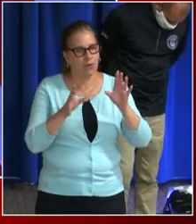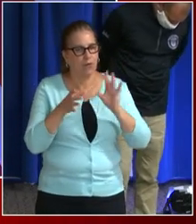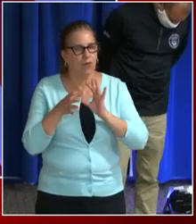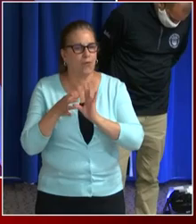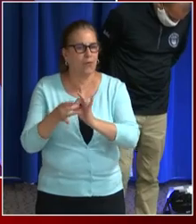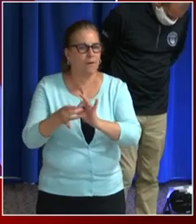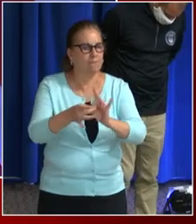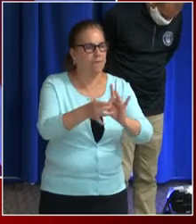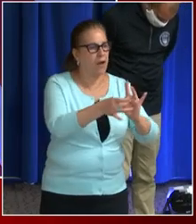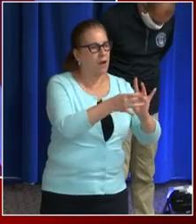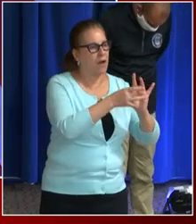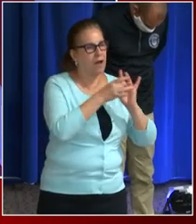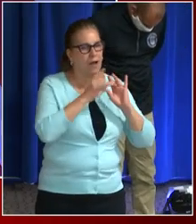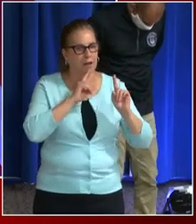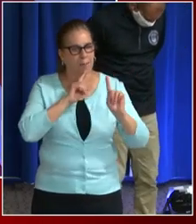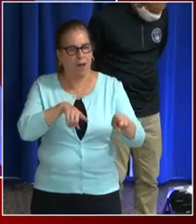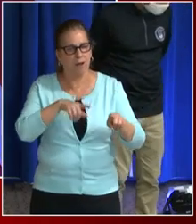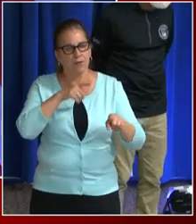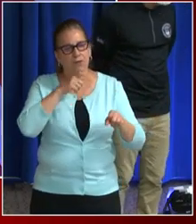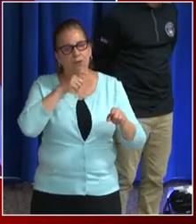at the top making the decisions?